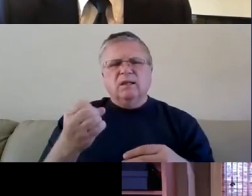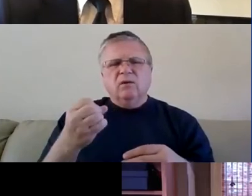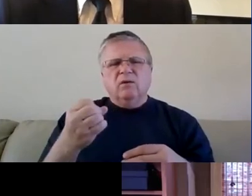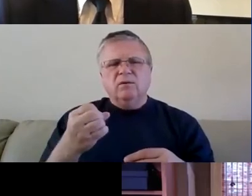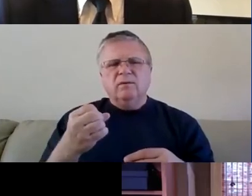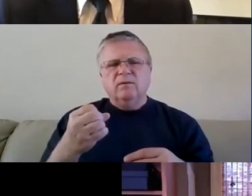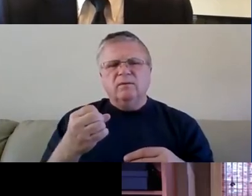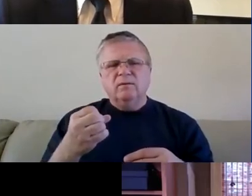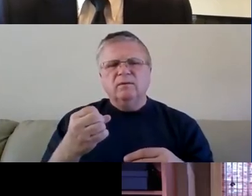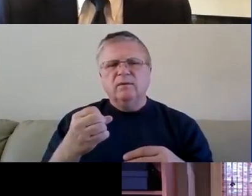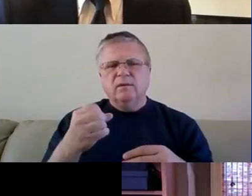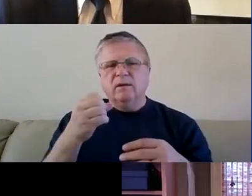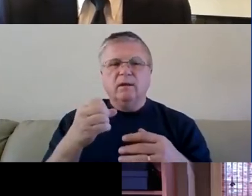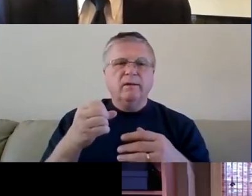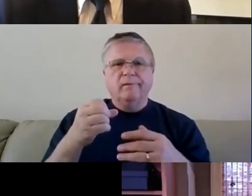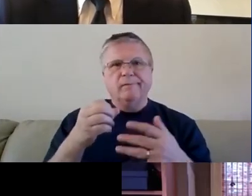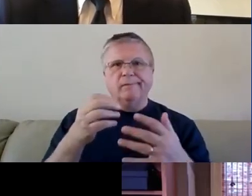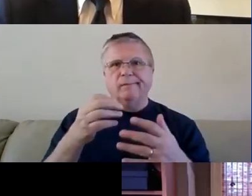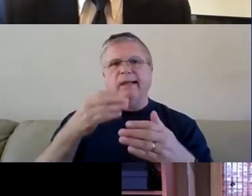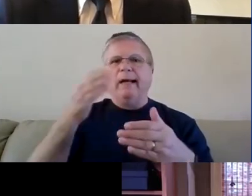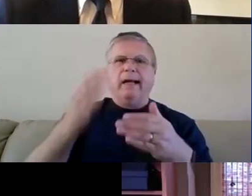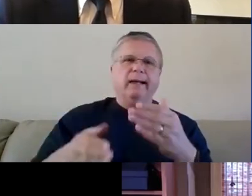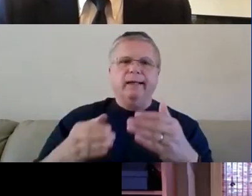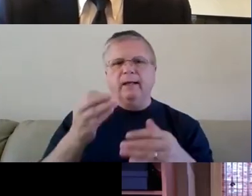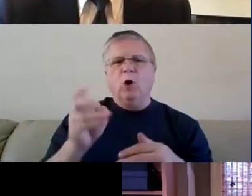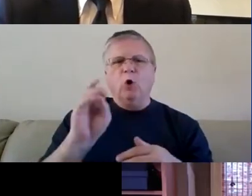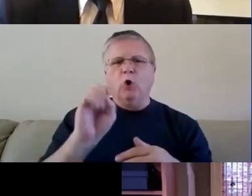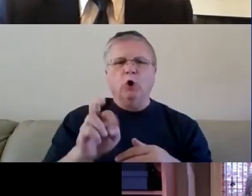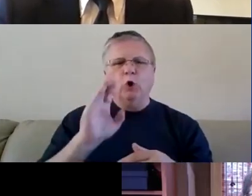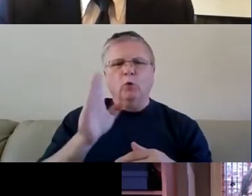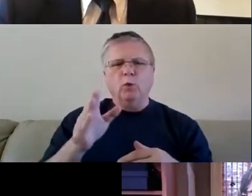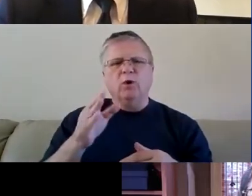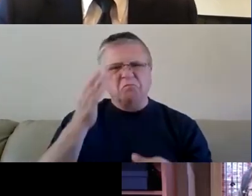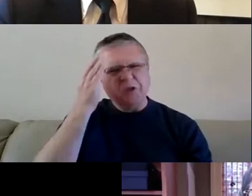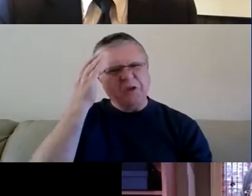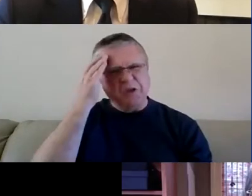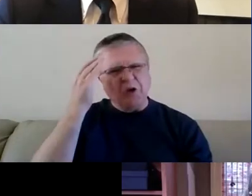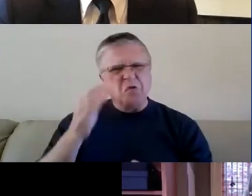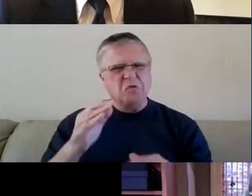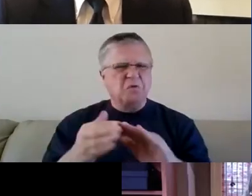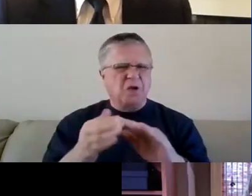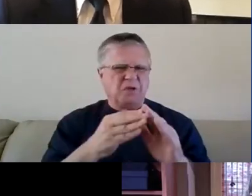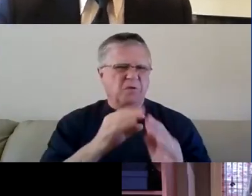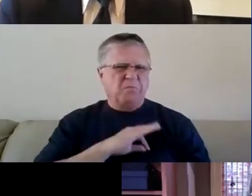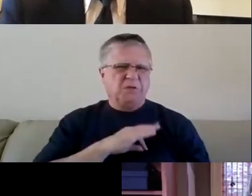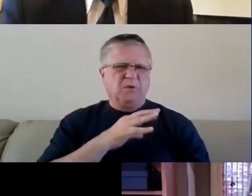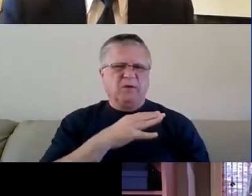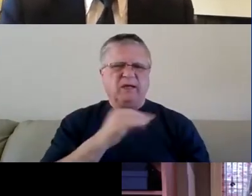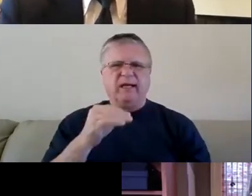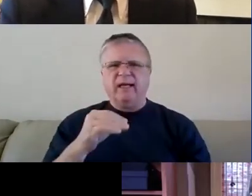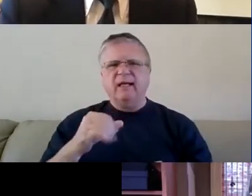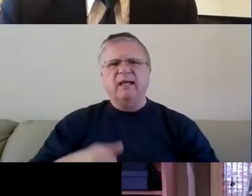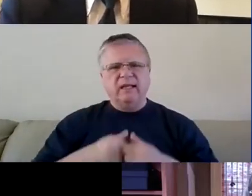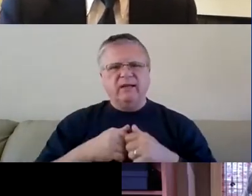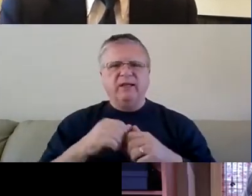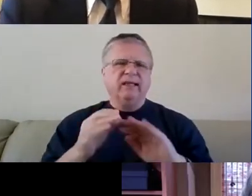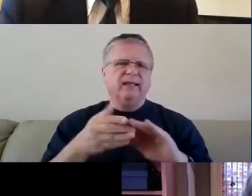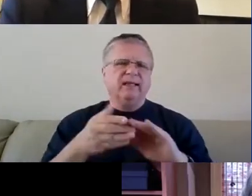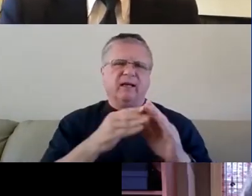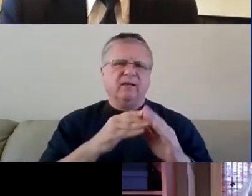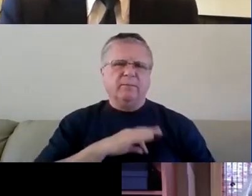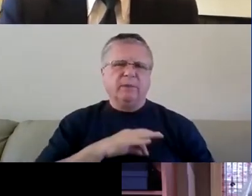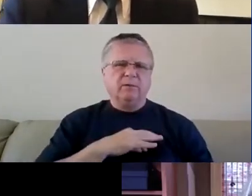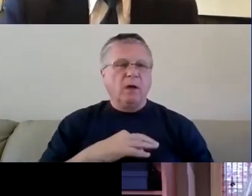The ultimate owner, if I can put it that way, is quite familiar with downtown Pittsburgh and with downtown Pittsburgh living, if that helps. That is